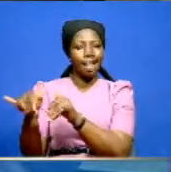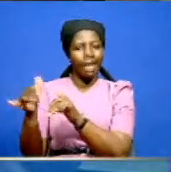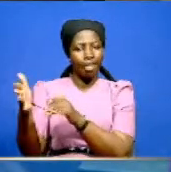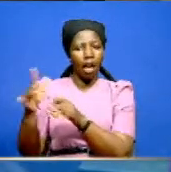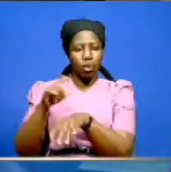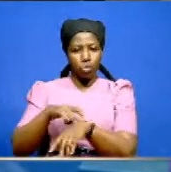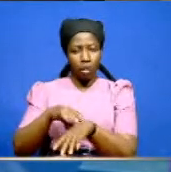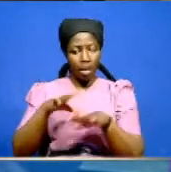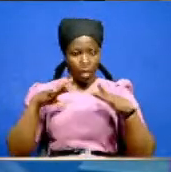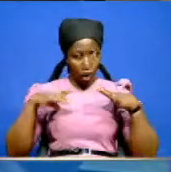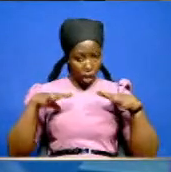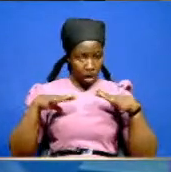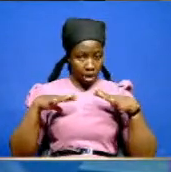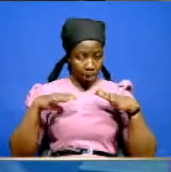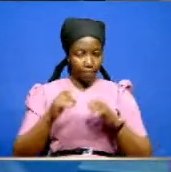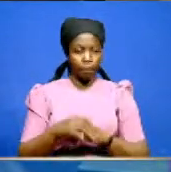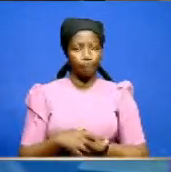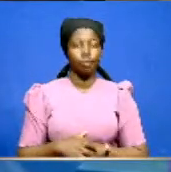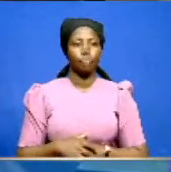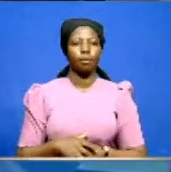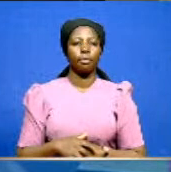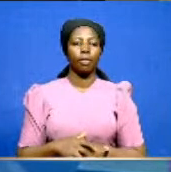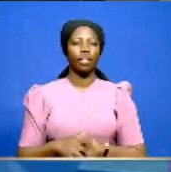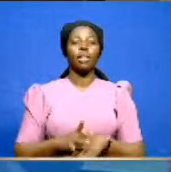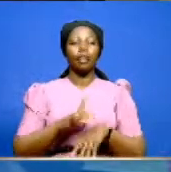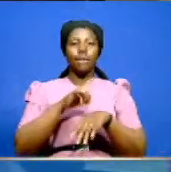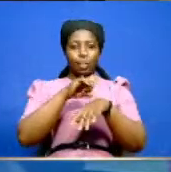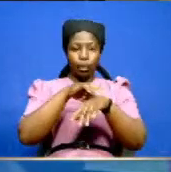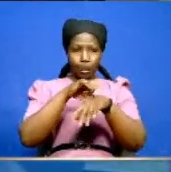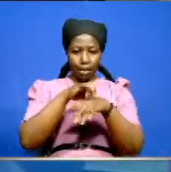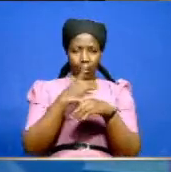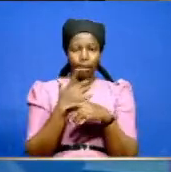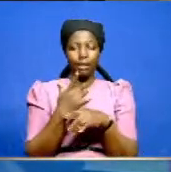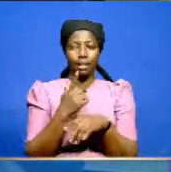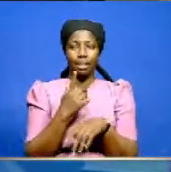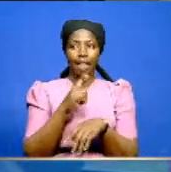And during the season,